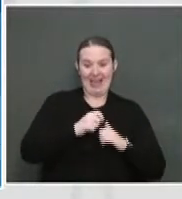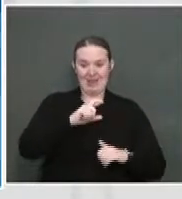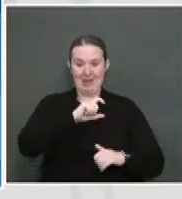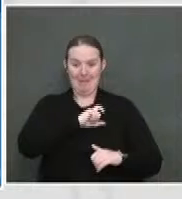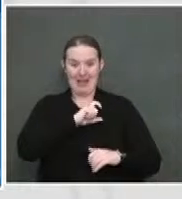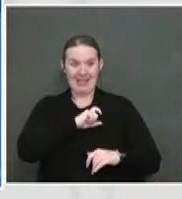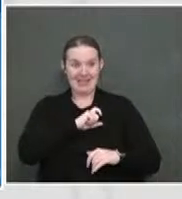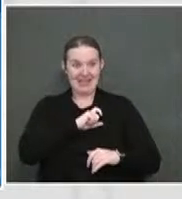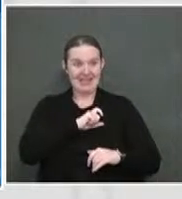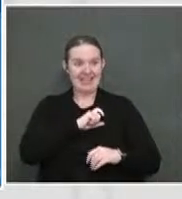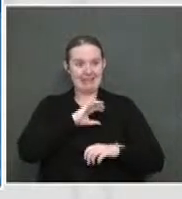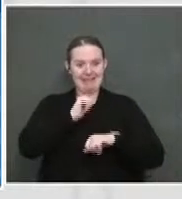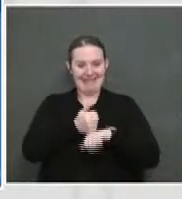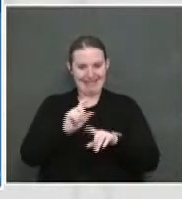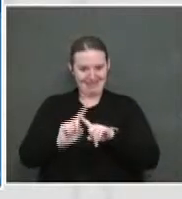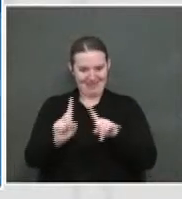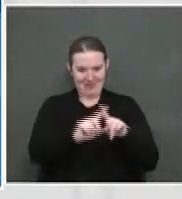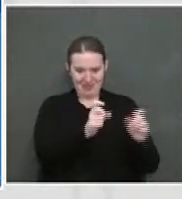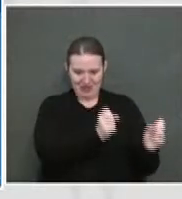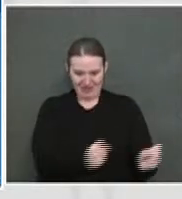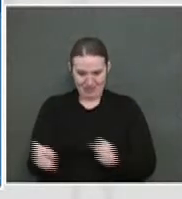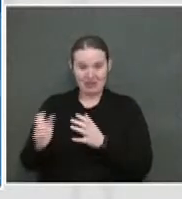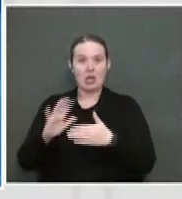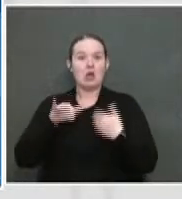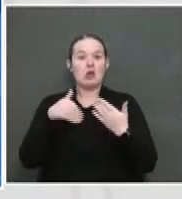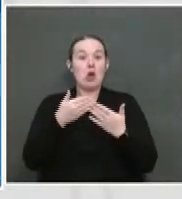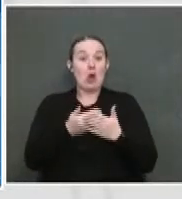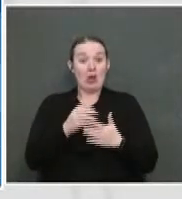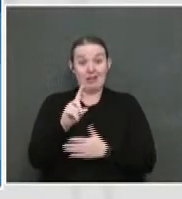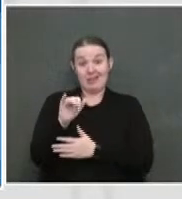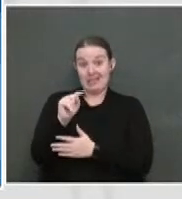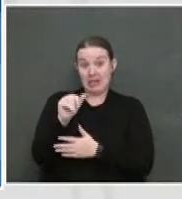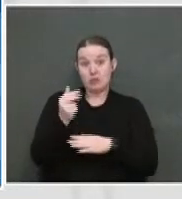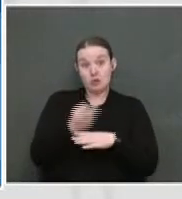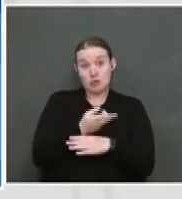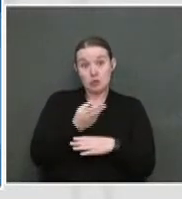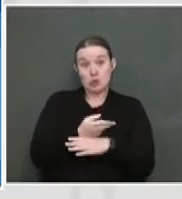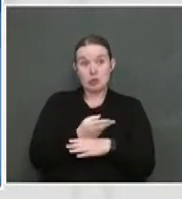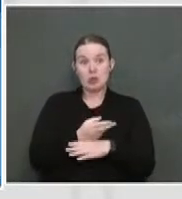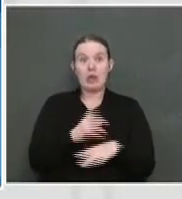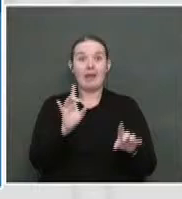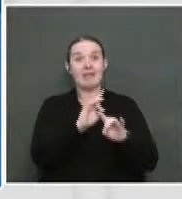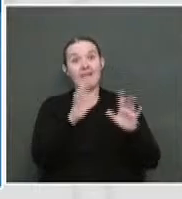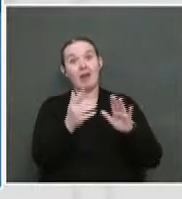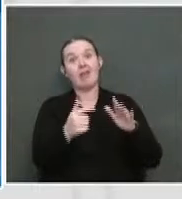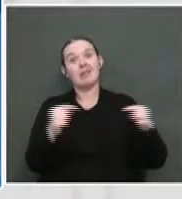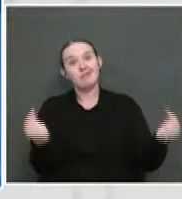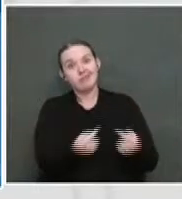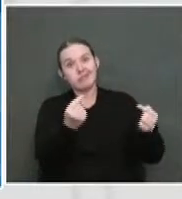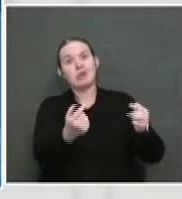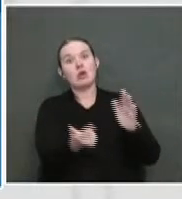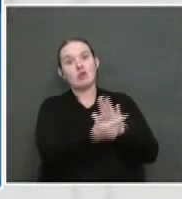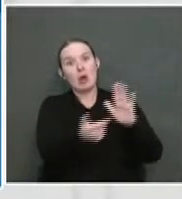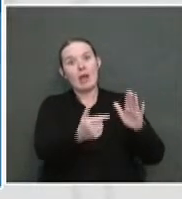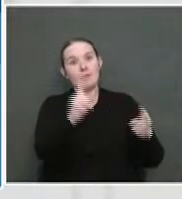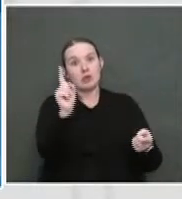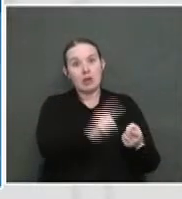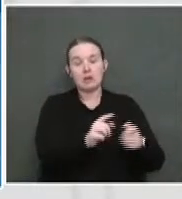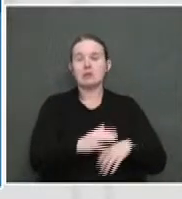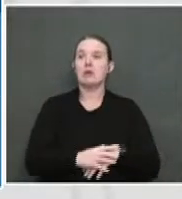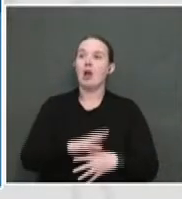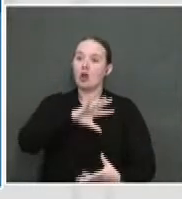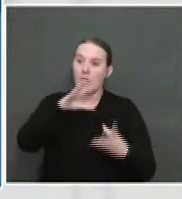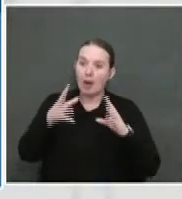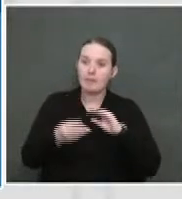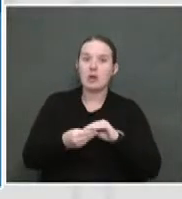develops those different strategies, and all that data is utilized. For instance, the Violent Crime Reduction Plan, our comprehensive